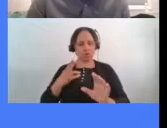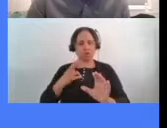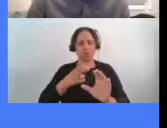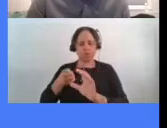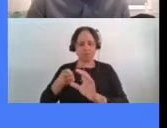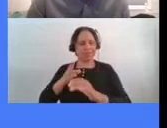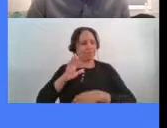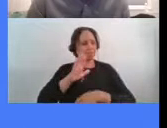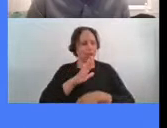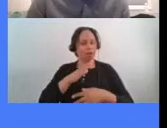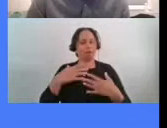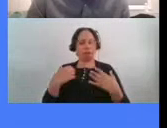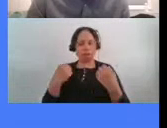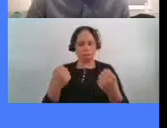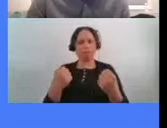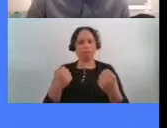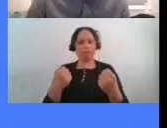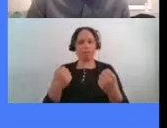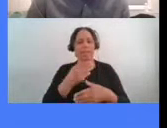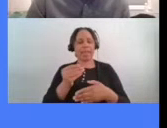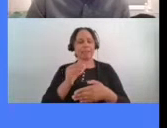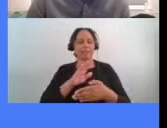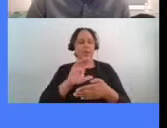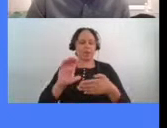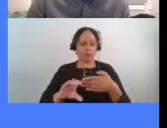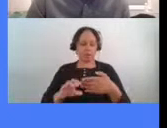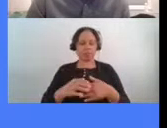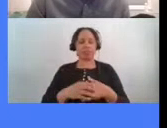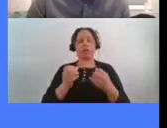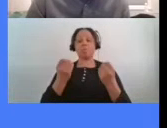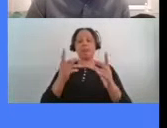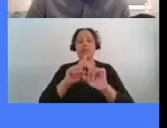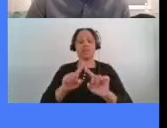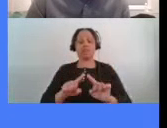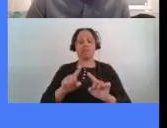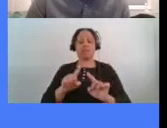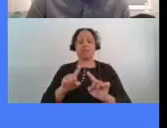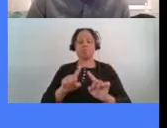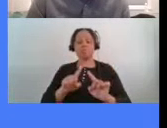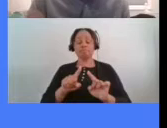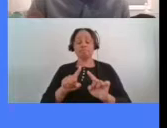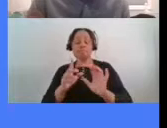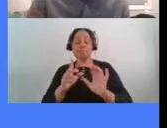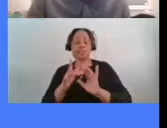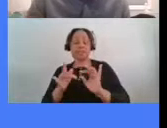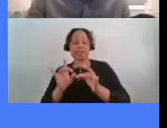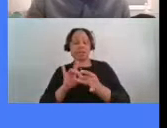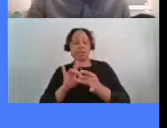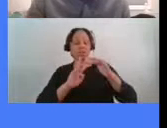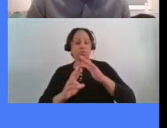and outcomes. There are a number of different hadith and Quranic ayahs that encourage